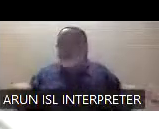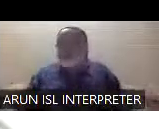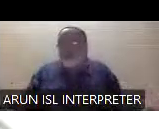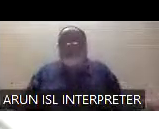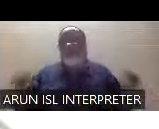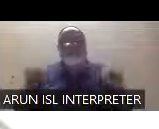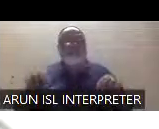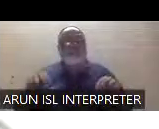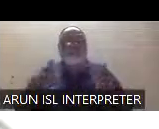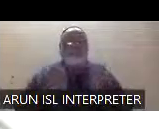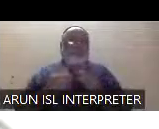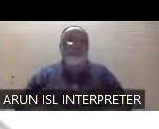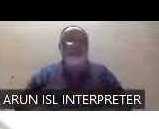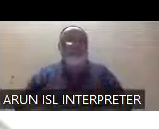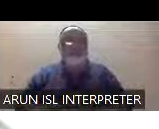their maneuverability.